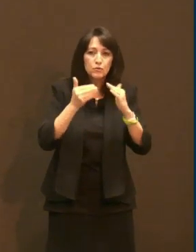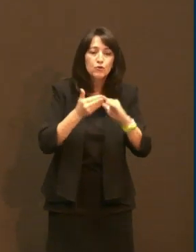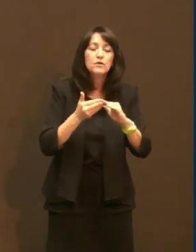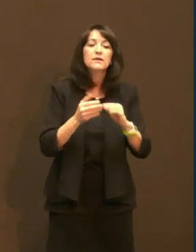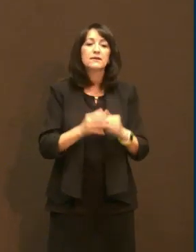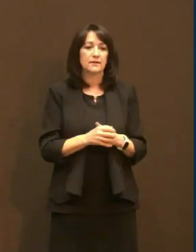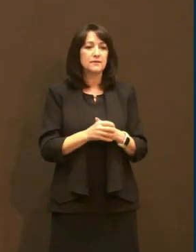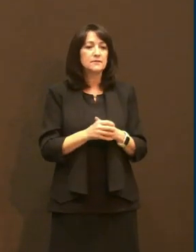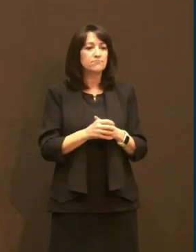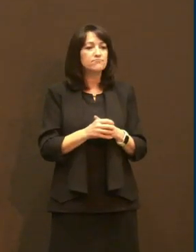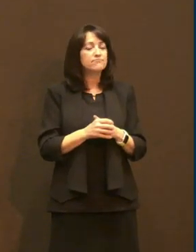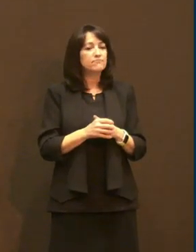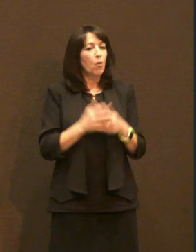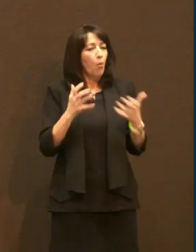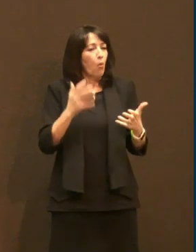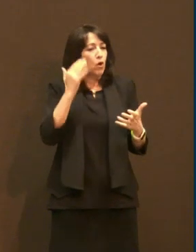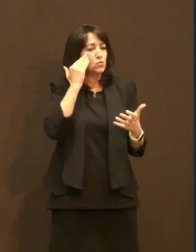idea of the spread